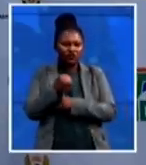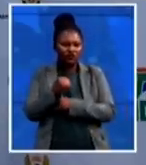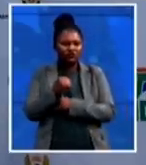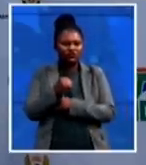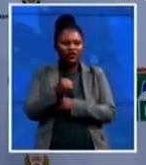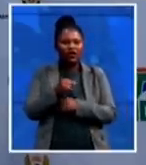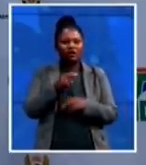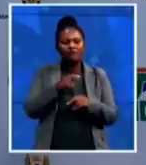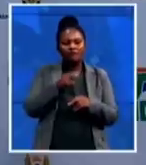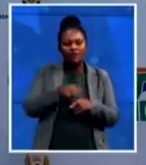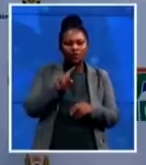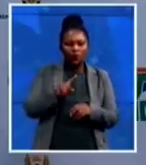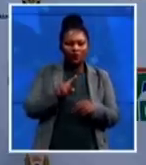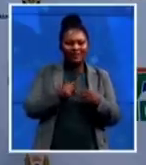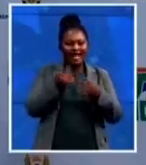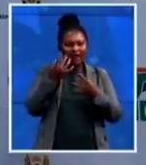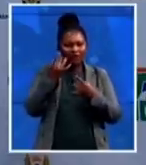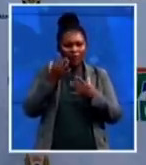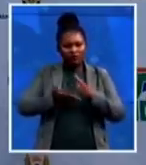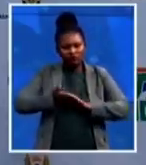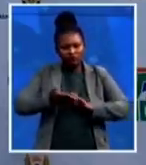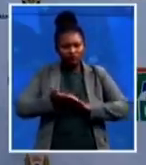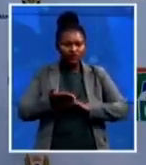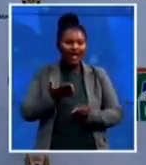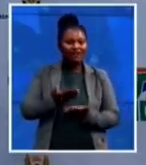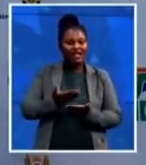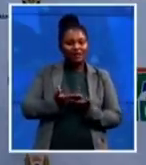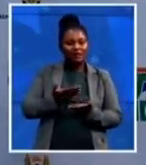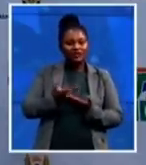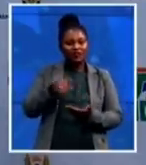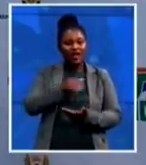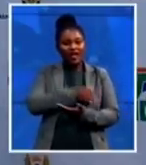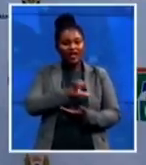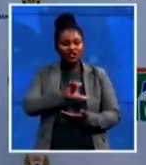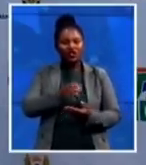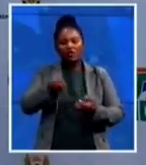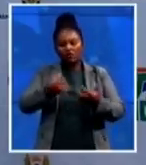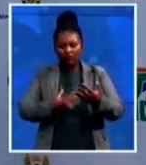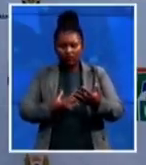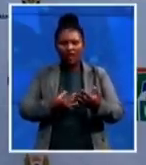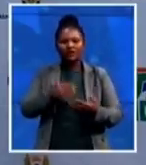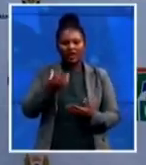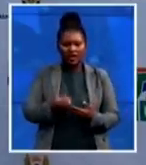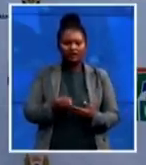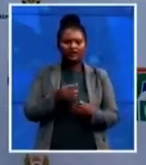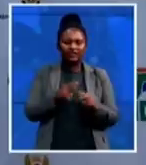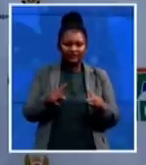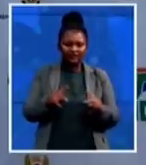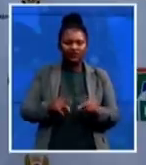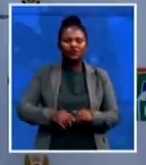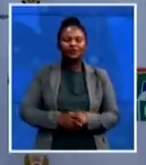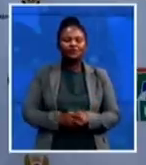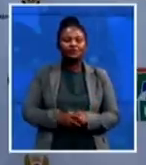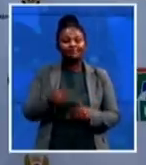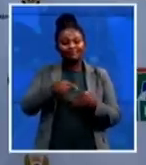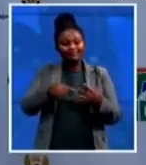flow, availability of energy, and a number of all those types of infrastructures, because they create conditions for